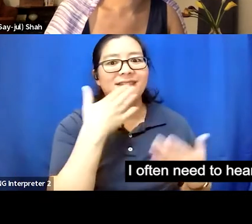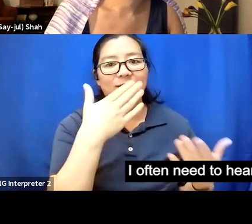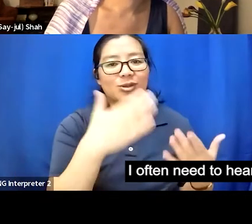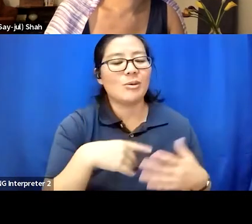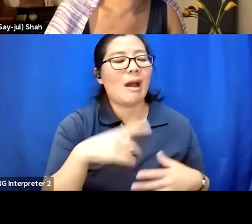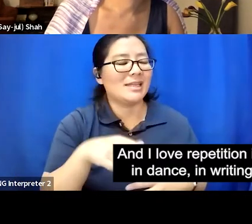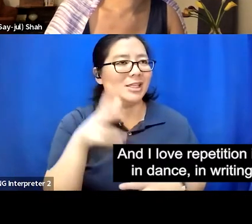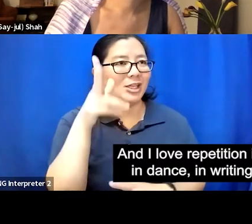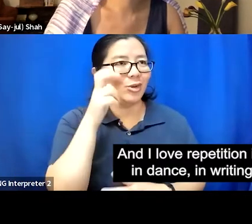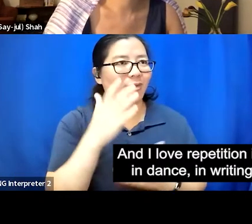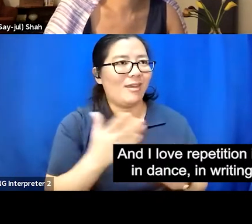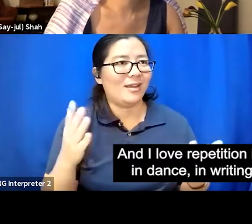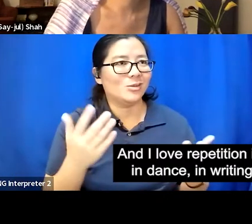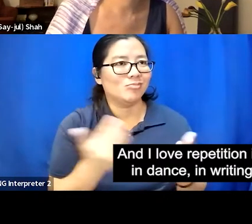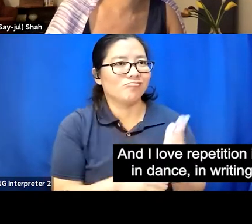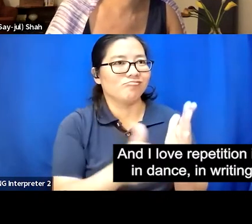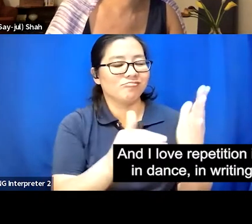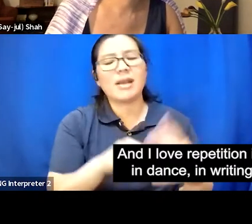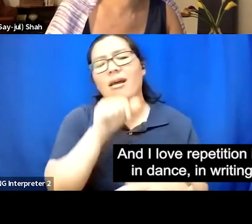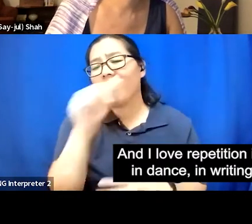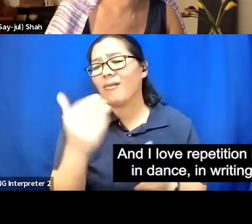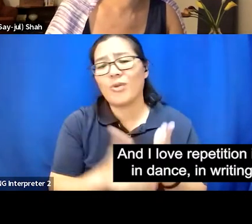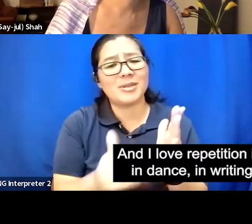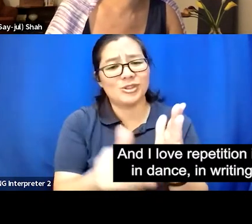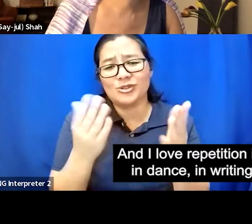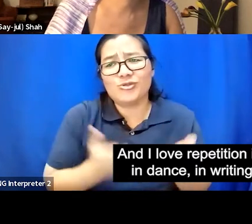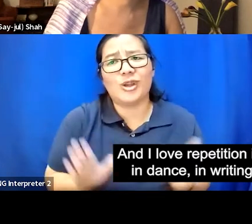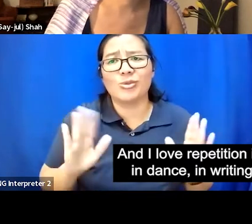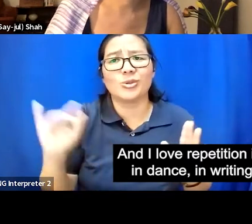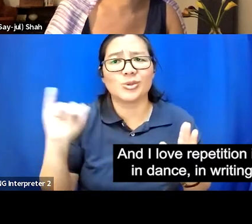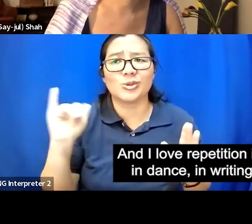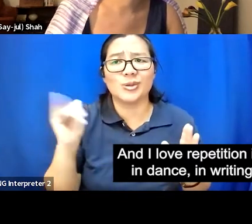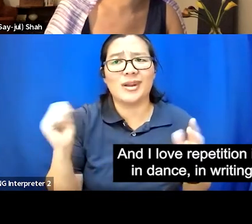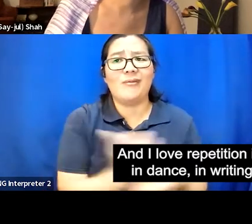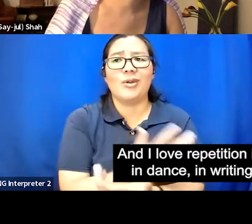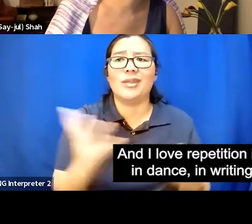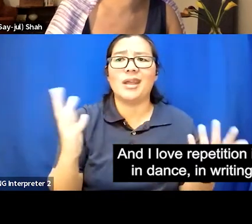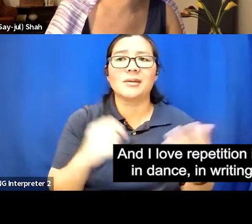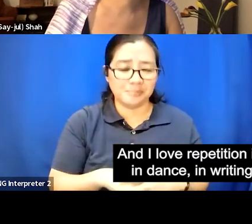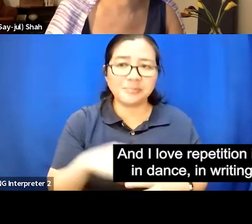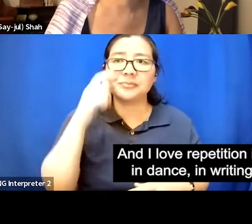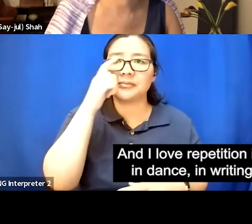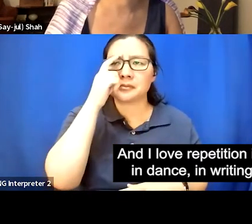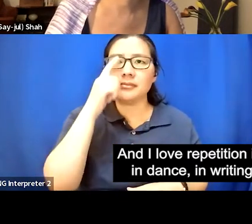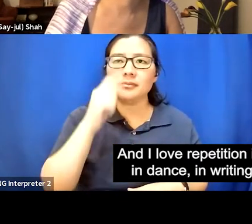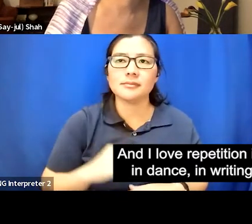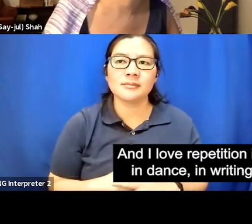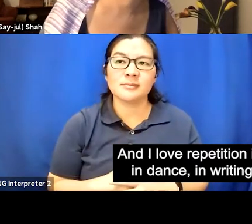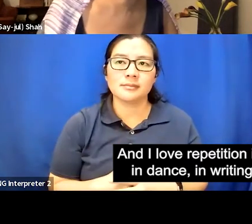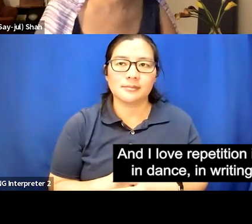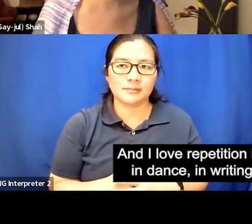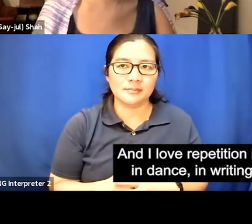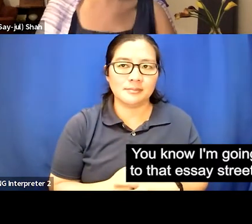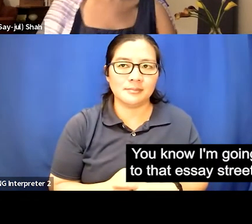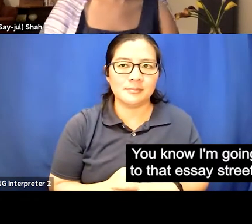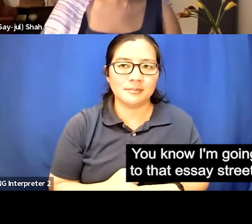more than once. And I love repetition in pretty much everything, in dance, in writing, in the essay,